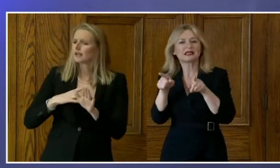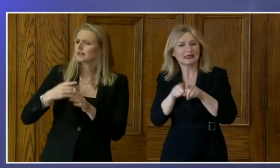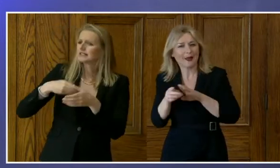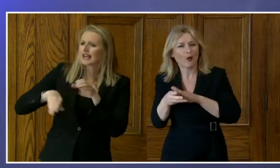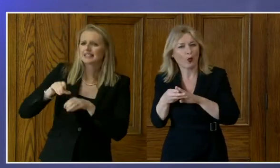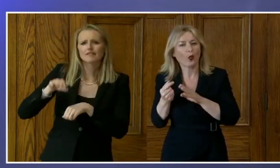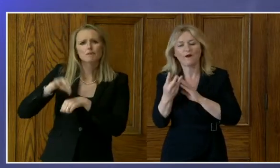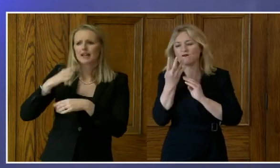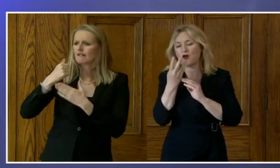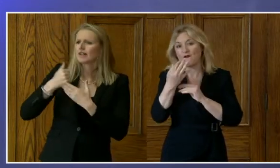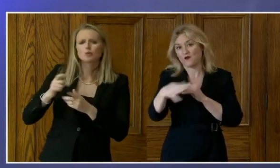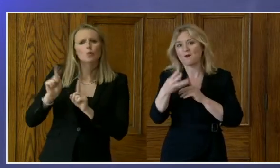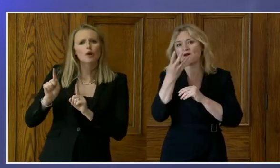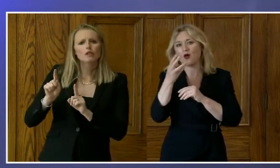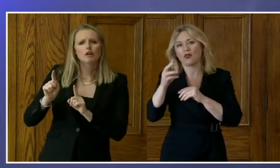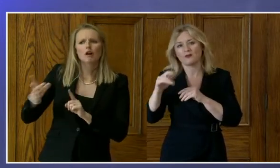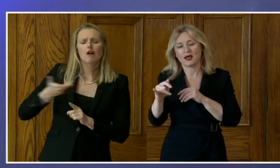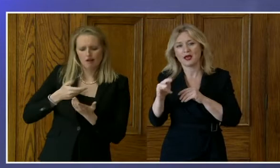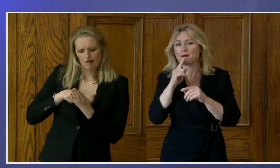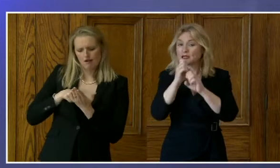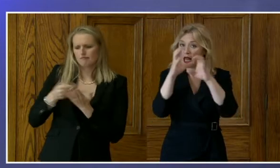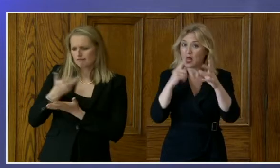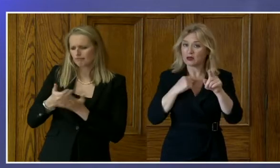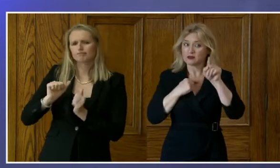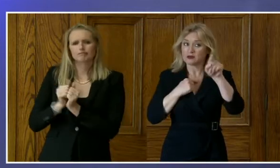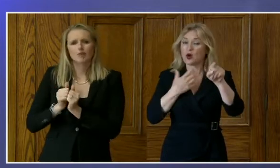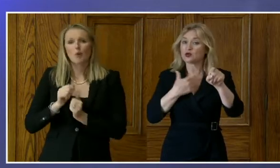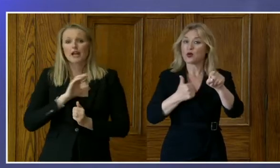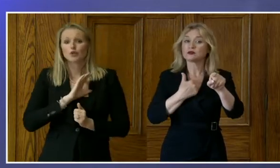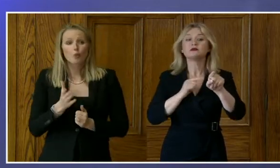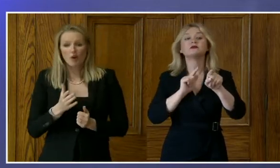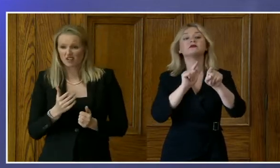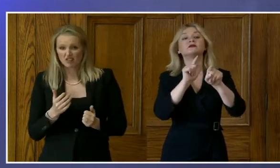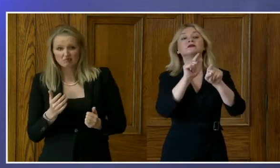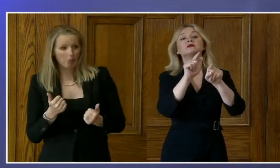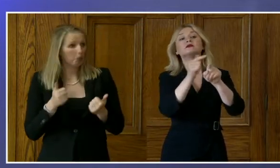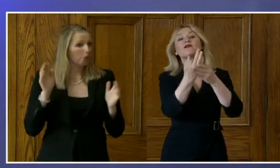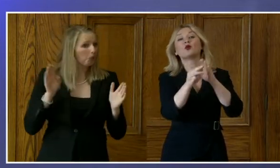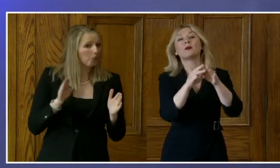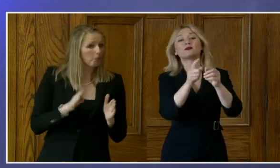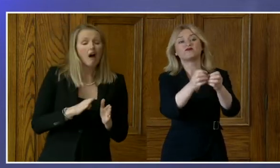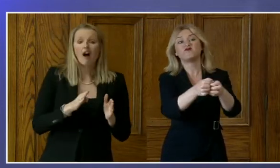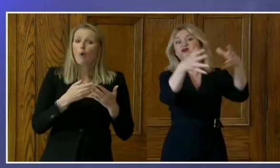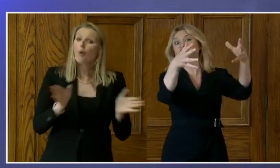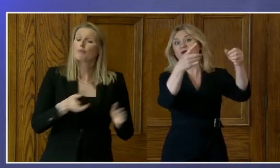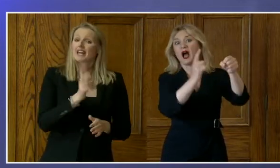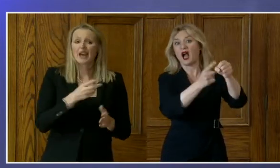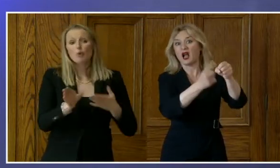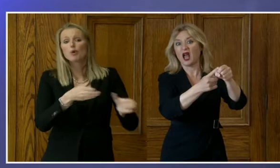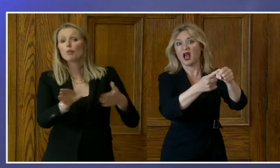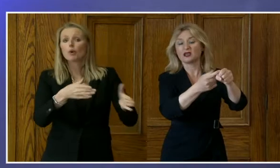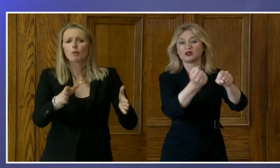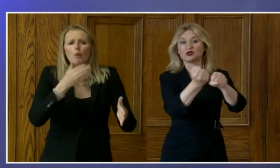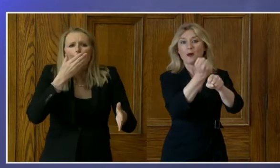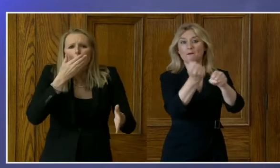we don't want is a second spike or those figures starting to increase again, because that will actually put the economy and put communities in a